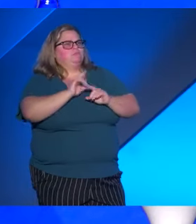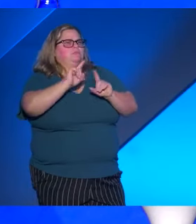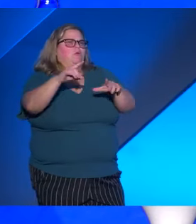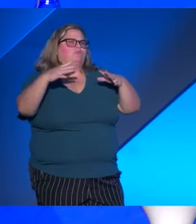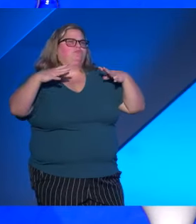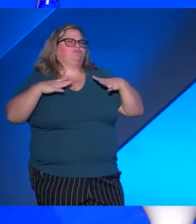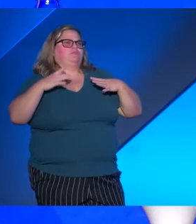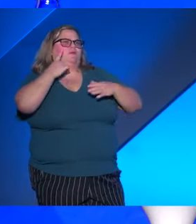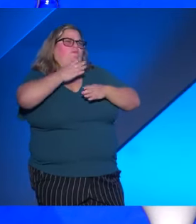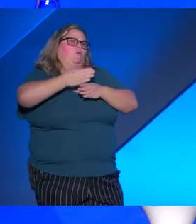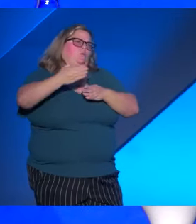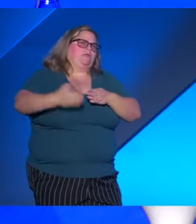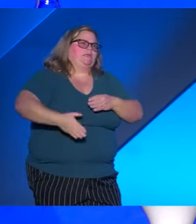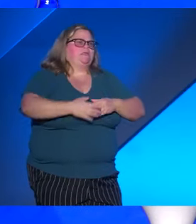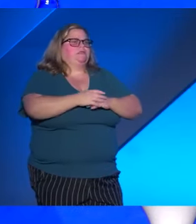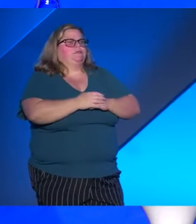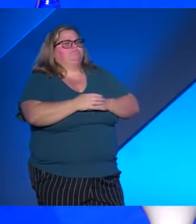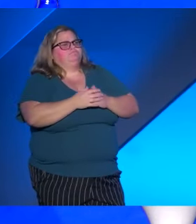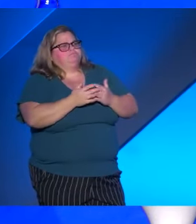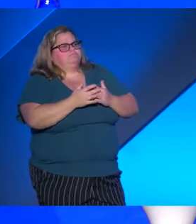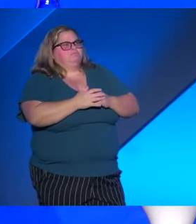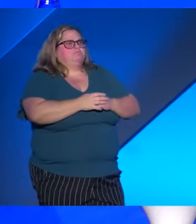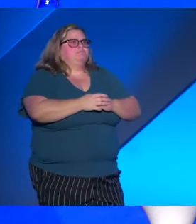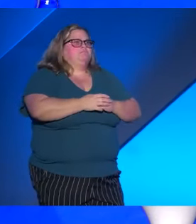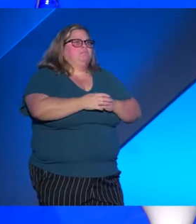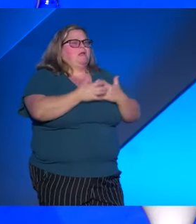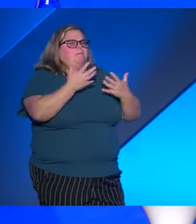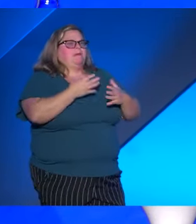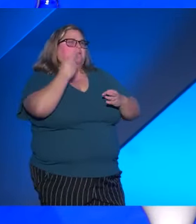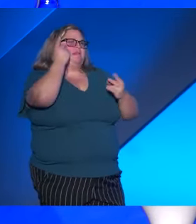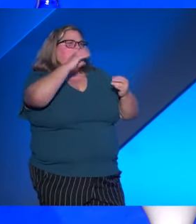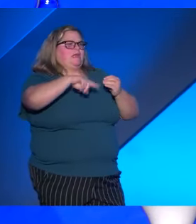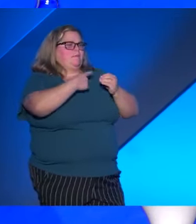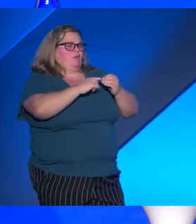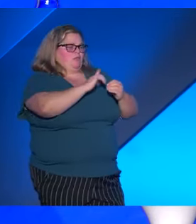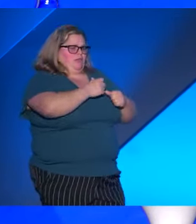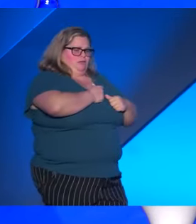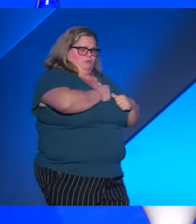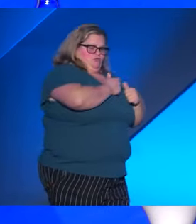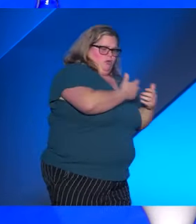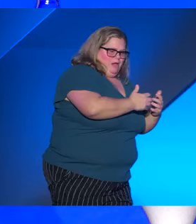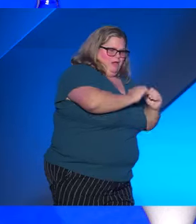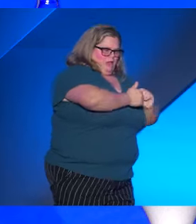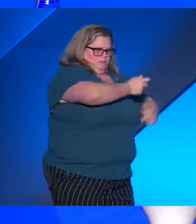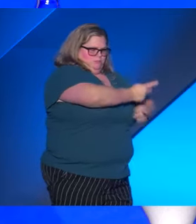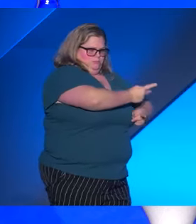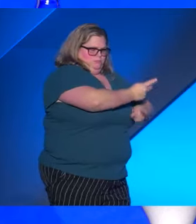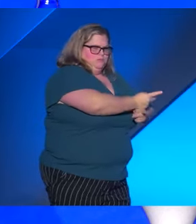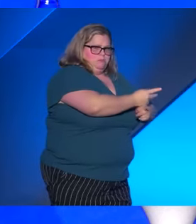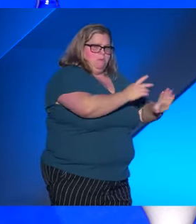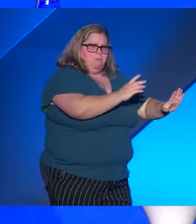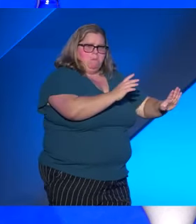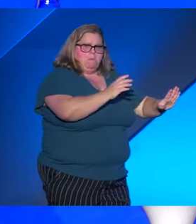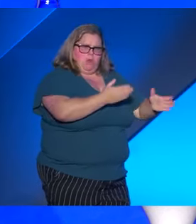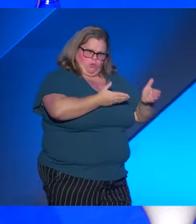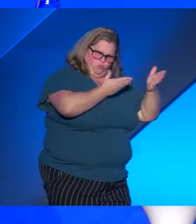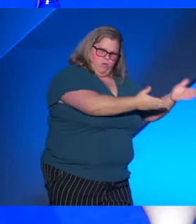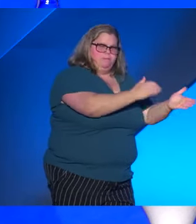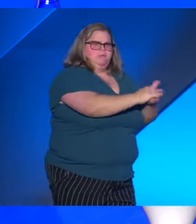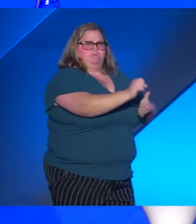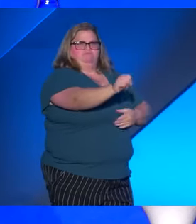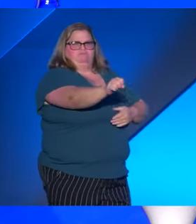you're exhausted, you might think of triaging that exhaustion. And that's great. I recommend it